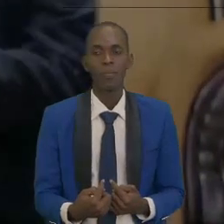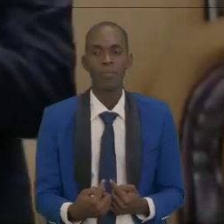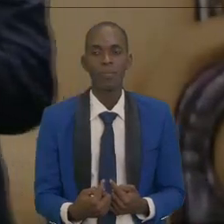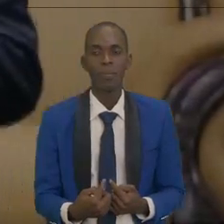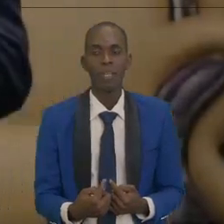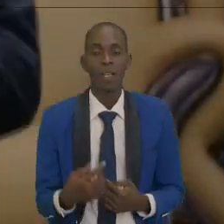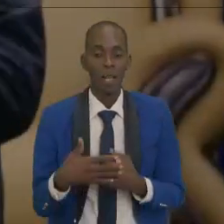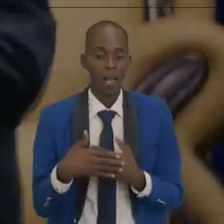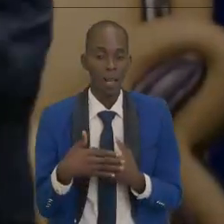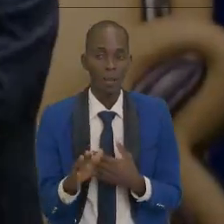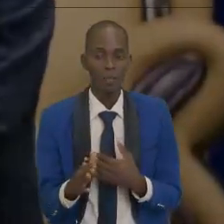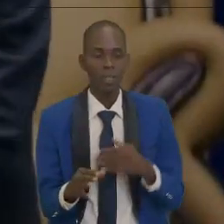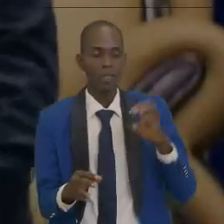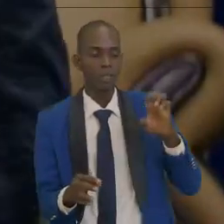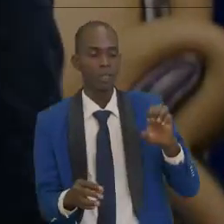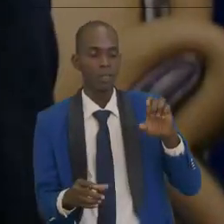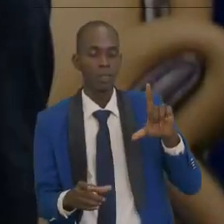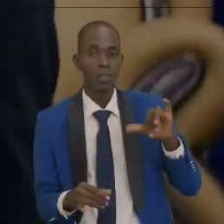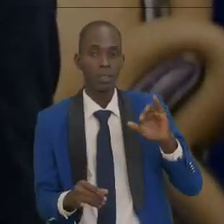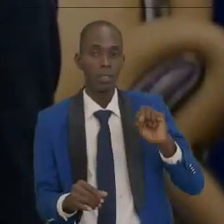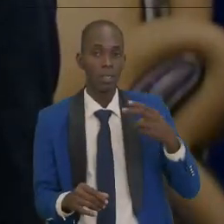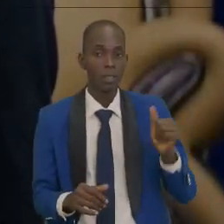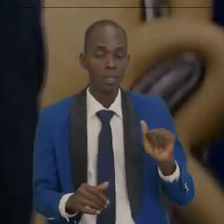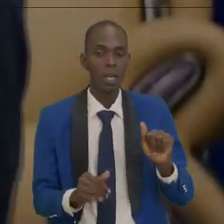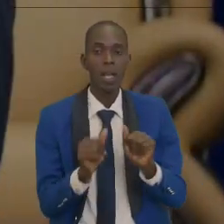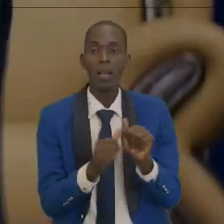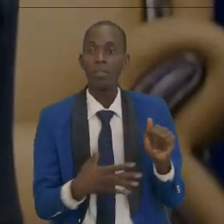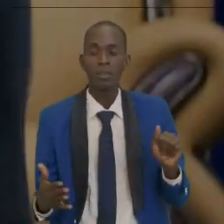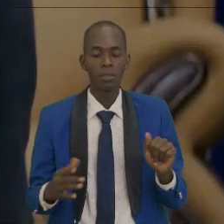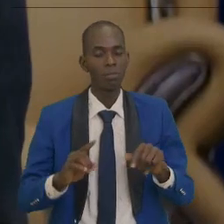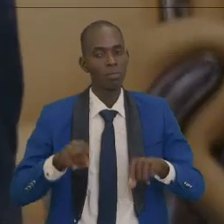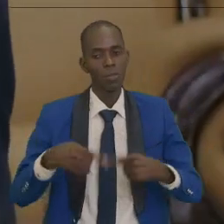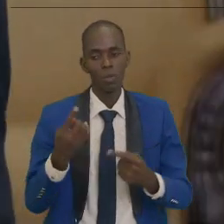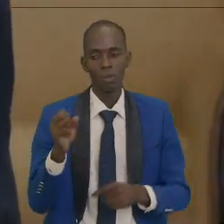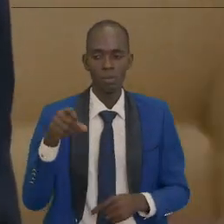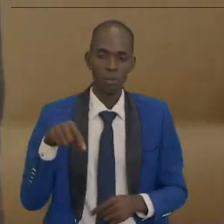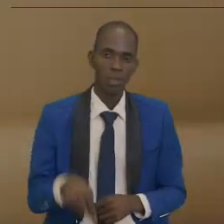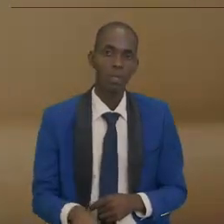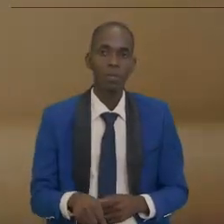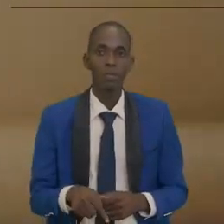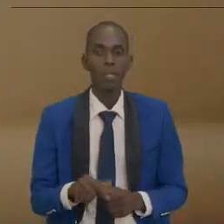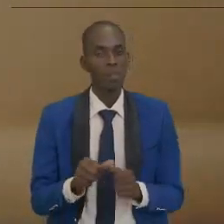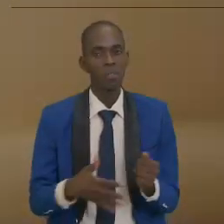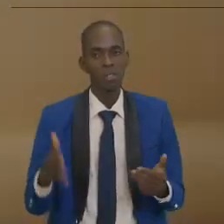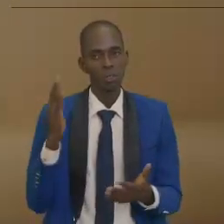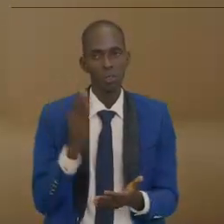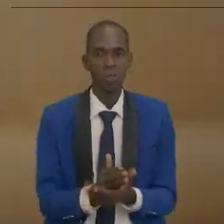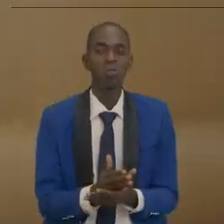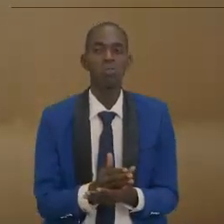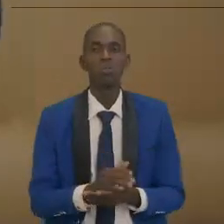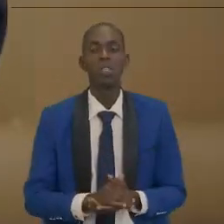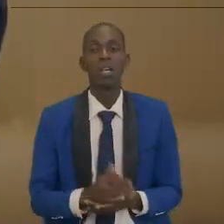after Elisha all the arch died down and so Revival